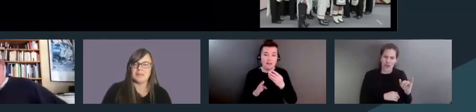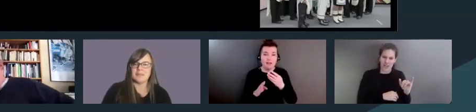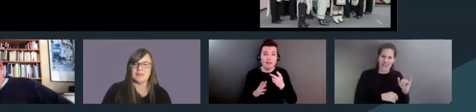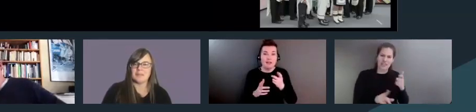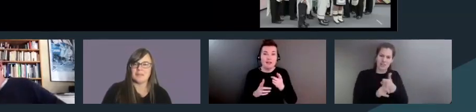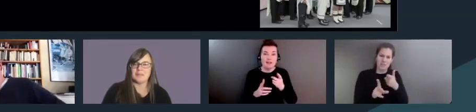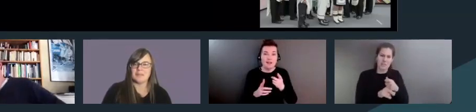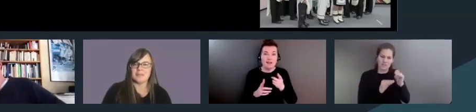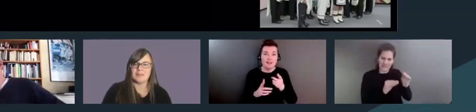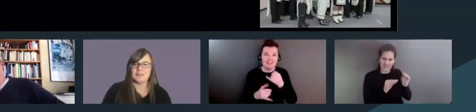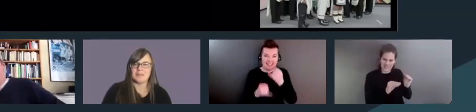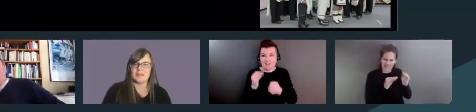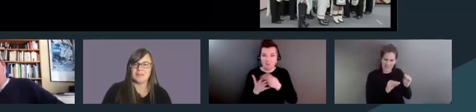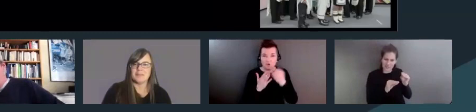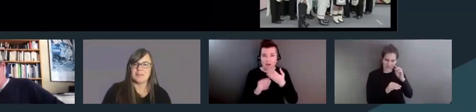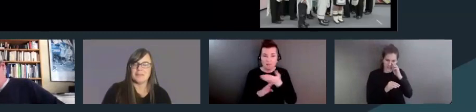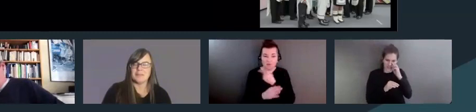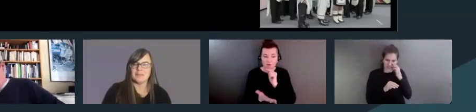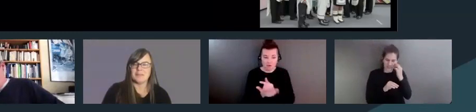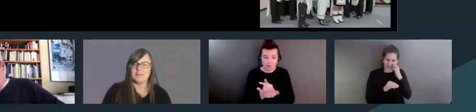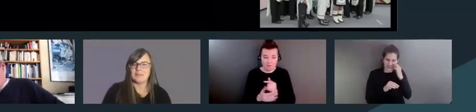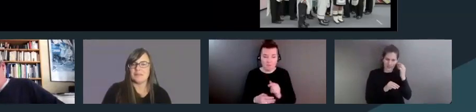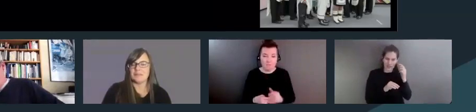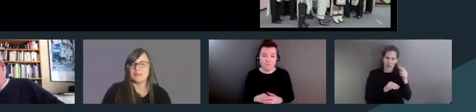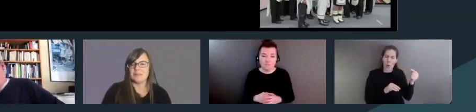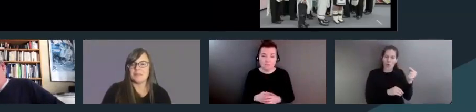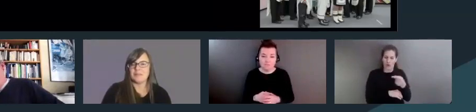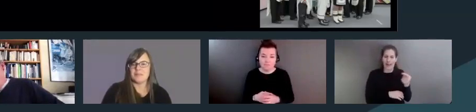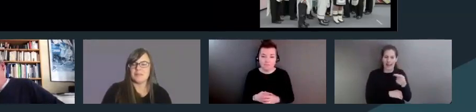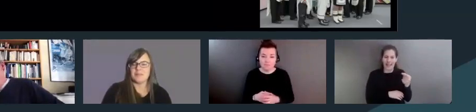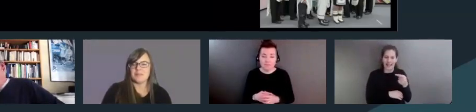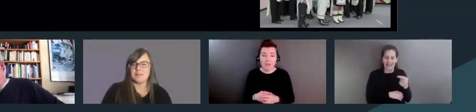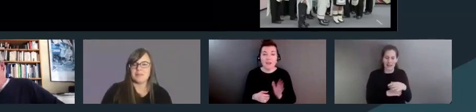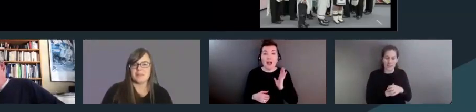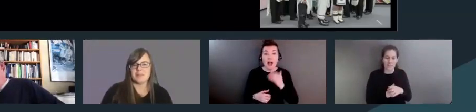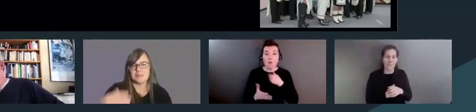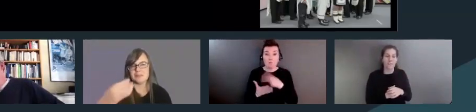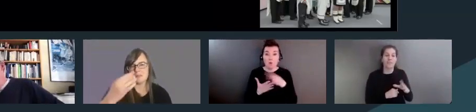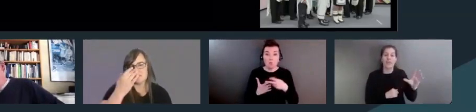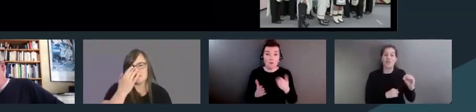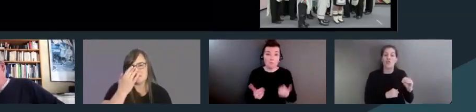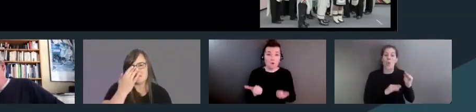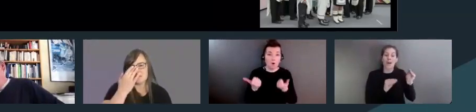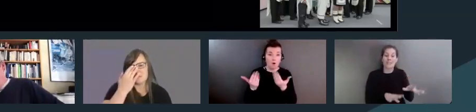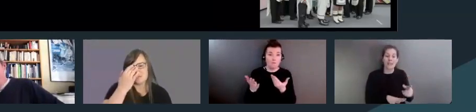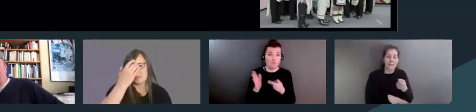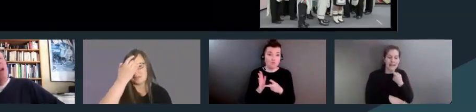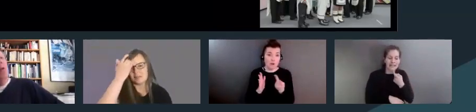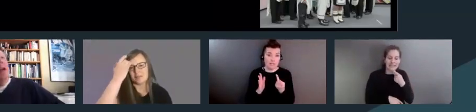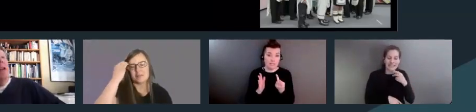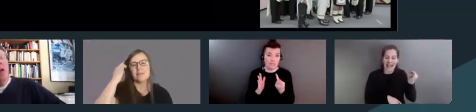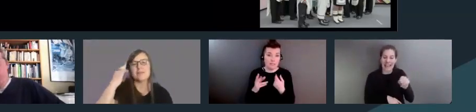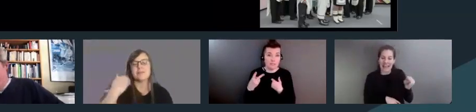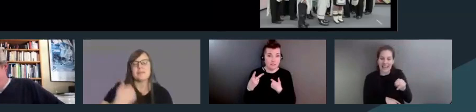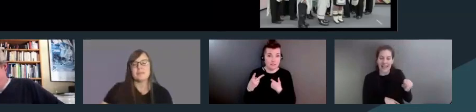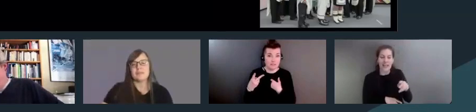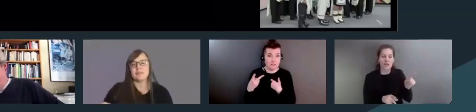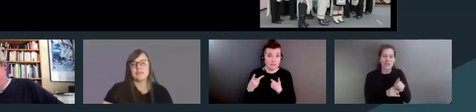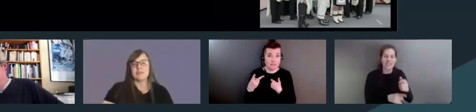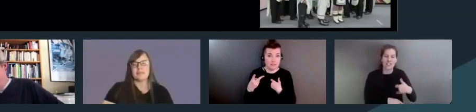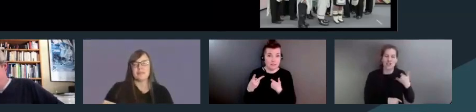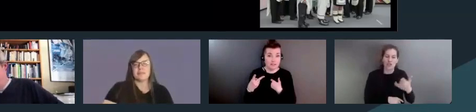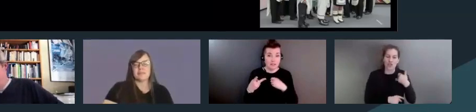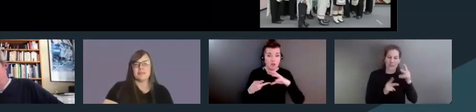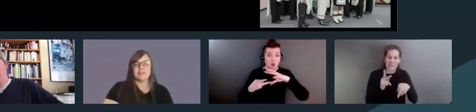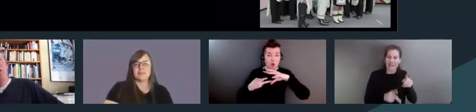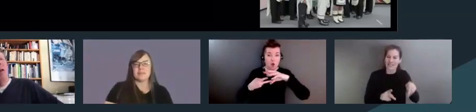Over well, there were 2 offerings of the program, 2 iterations, which graduated a total of